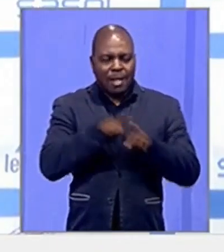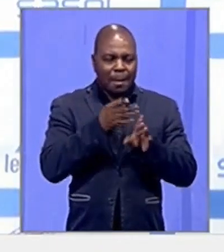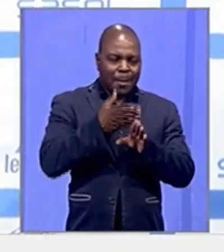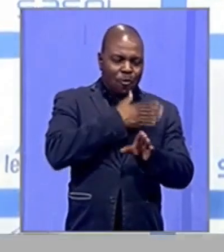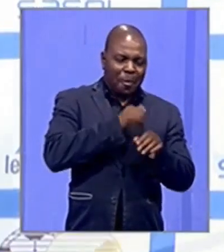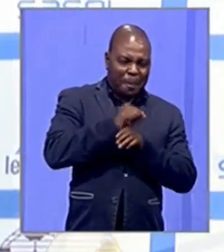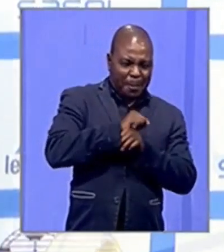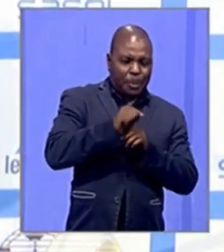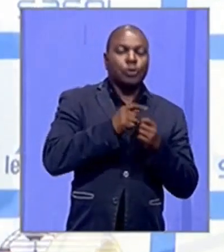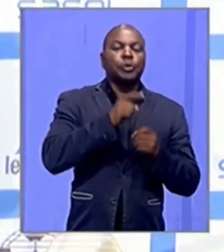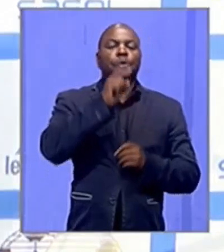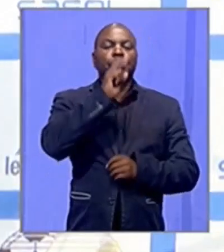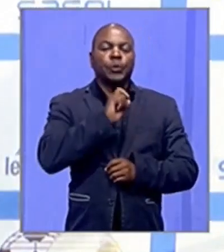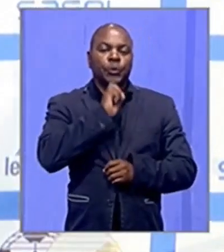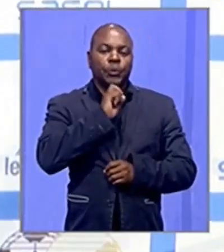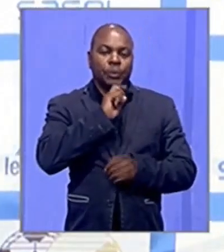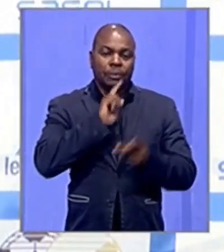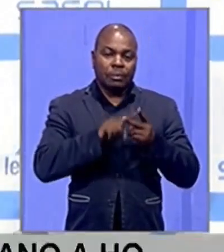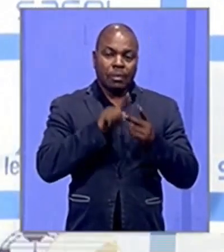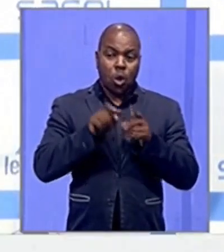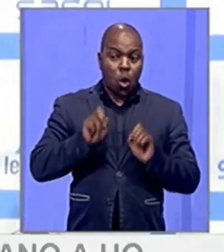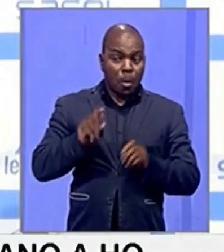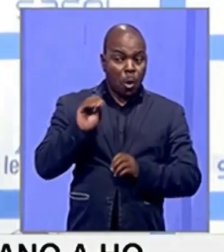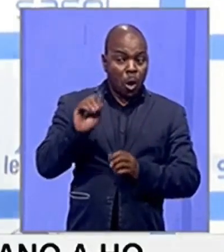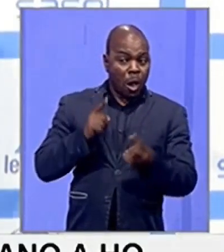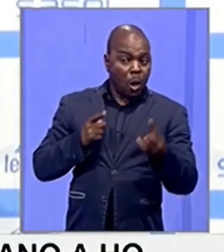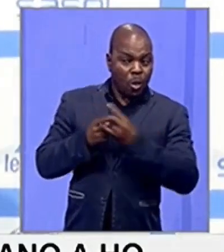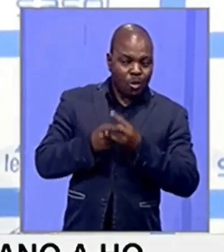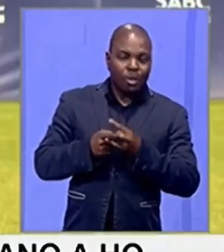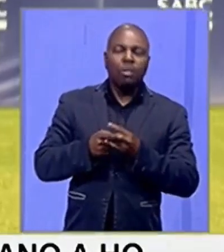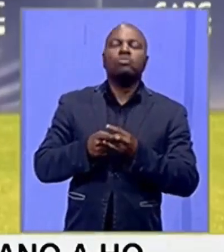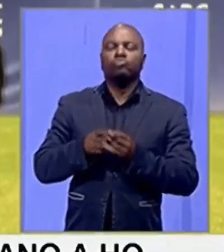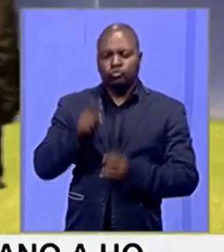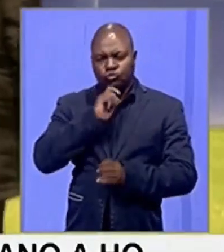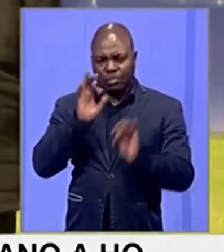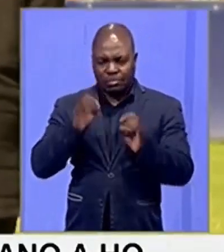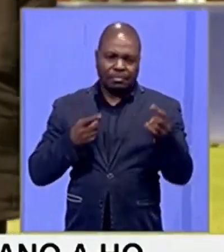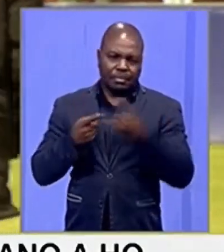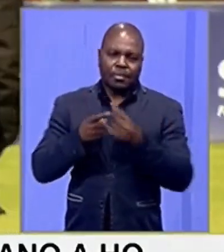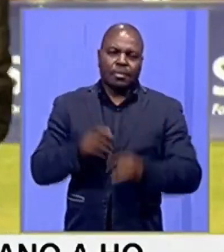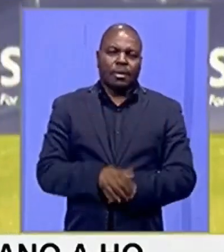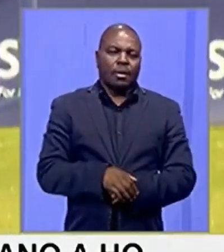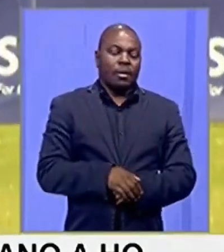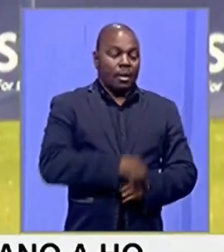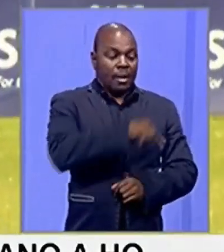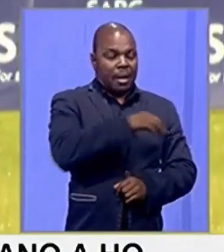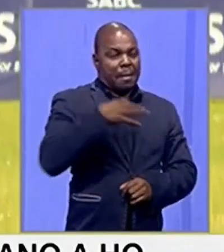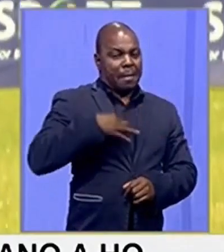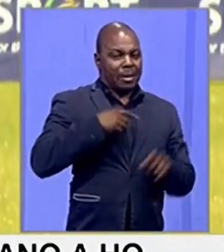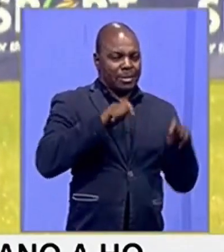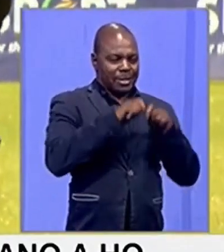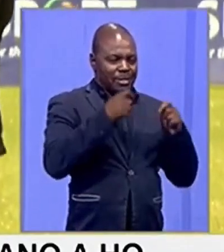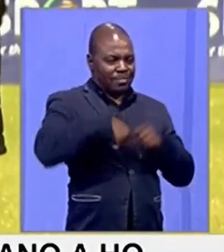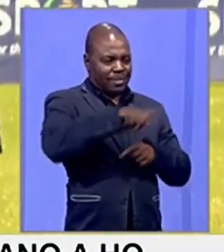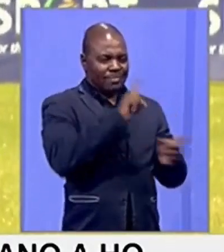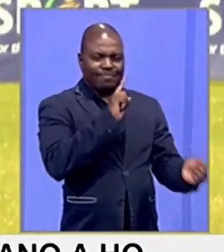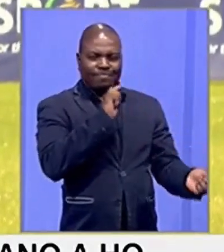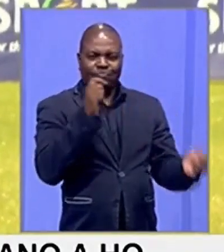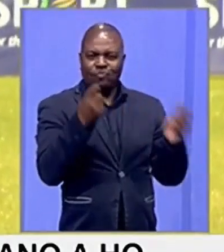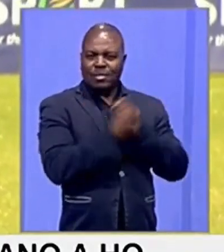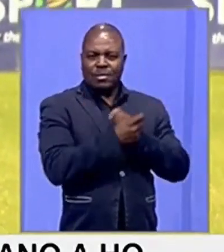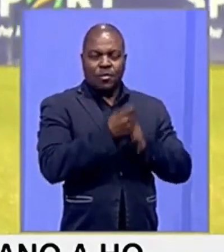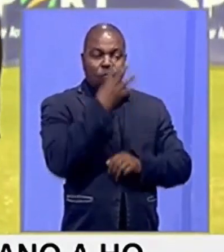on, and making sure that when we get a goal scoring opportunity that we actually put it away. E fela sehlopha sa banyana se fetogile mo